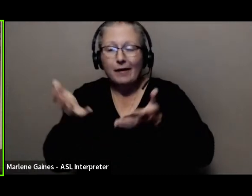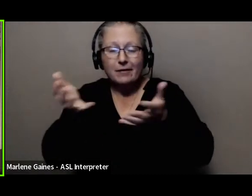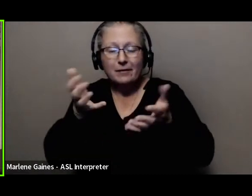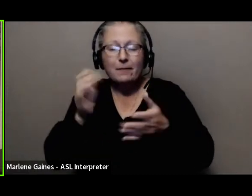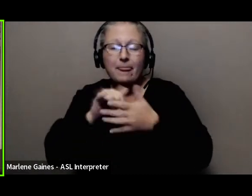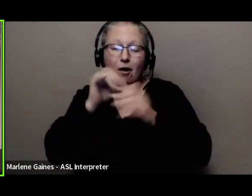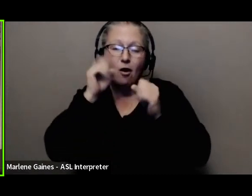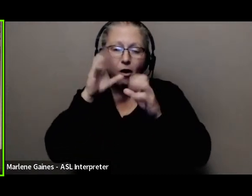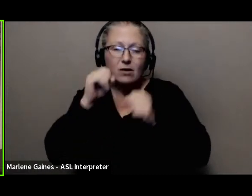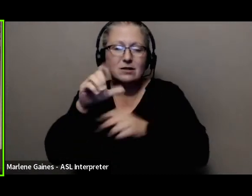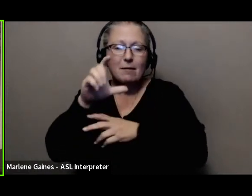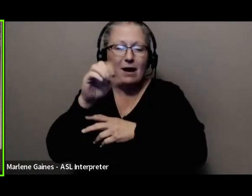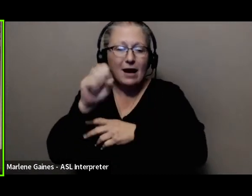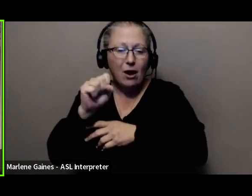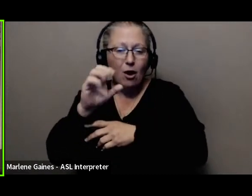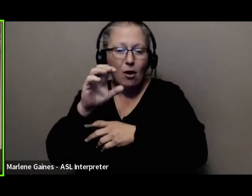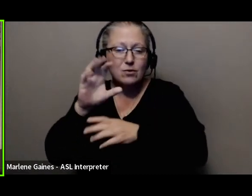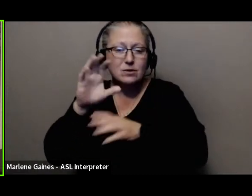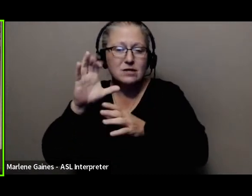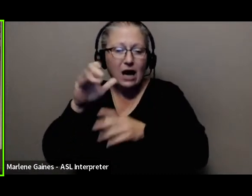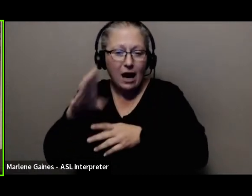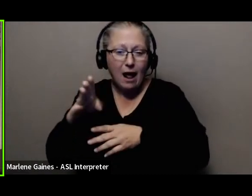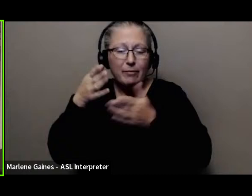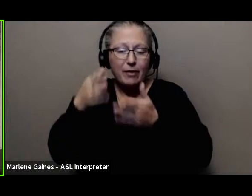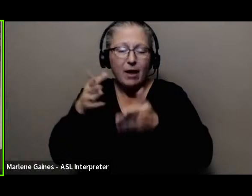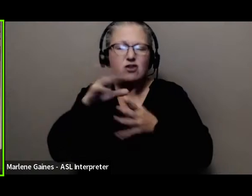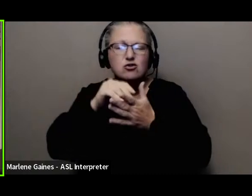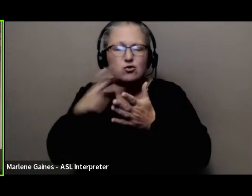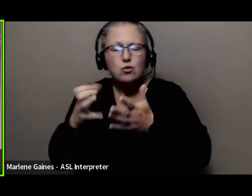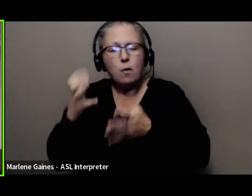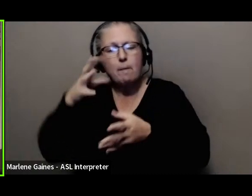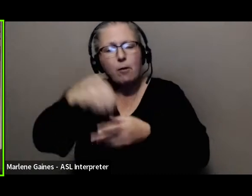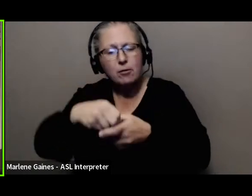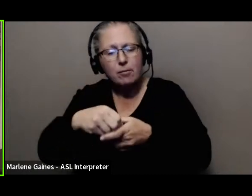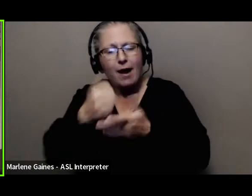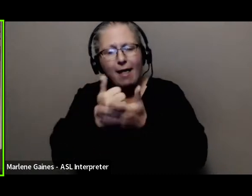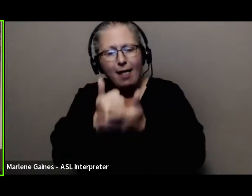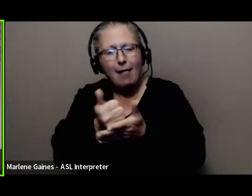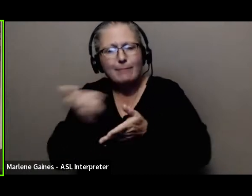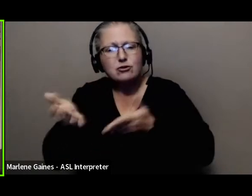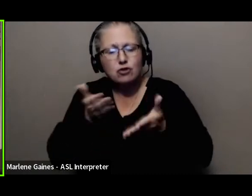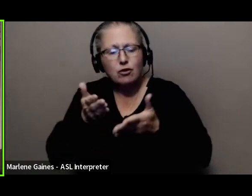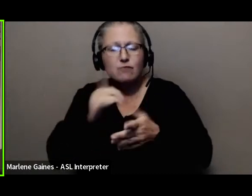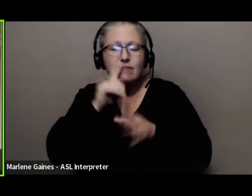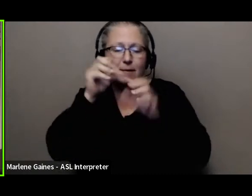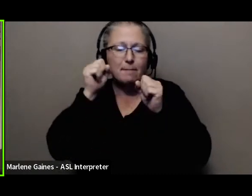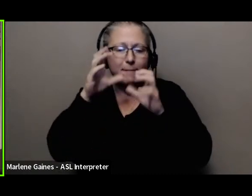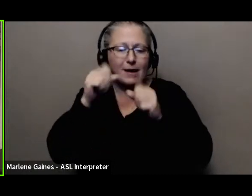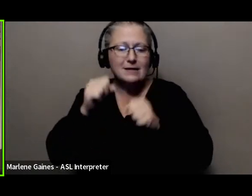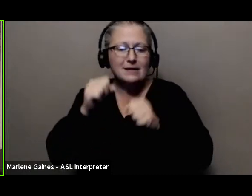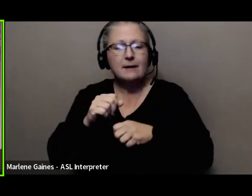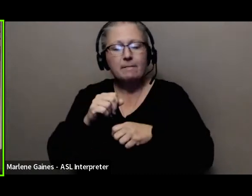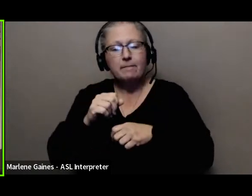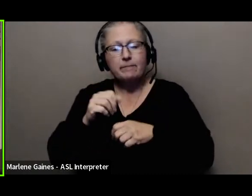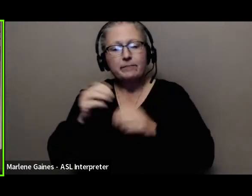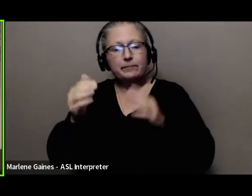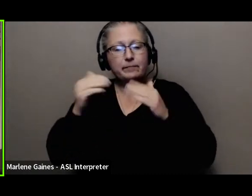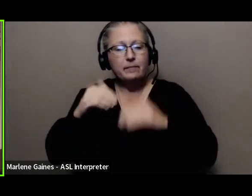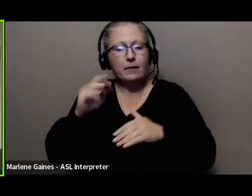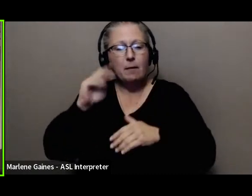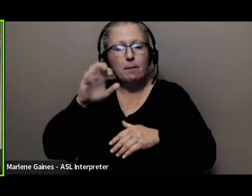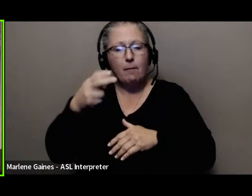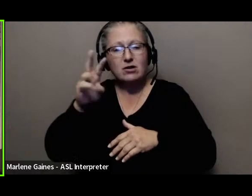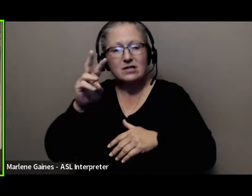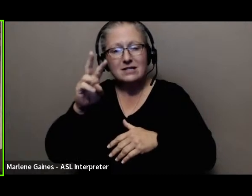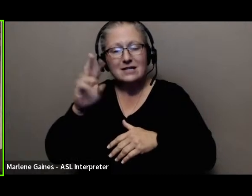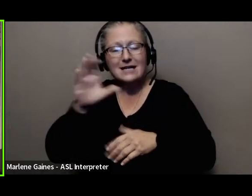The Leo's Club was there, and students who just wanted to participate and help and serve. Amazing. And then March 6th,